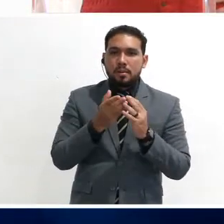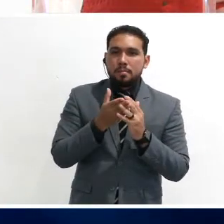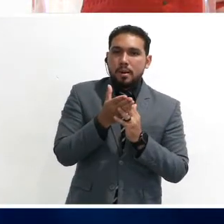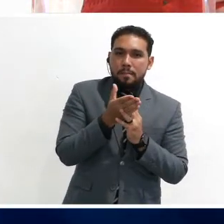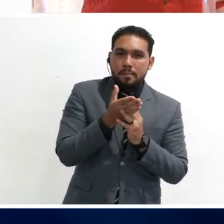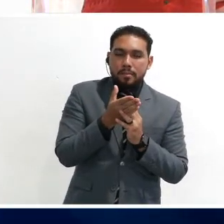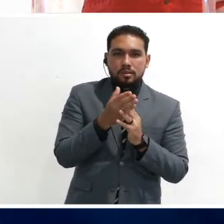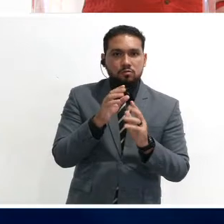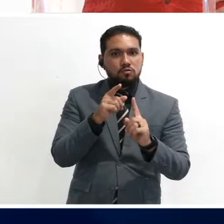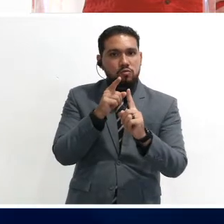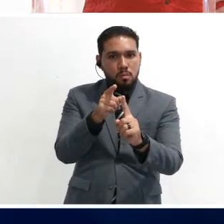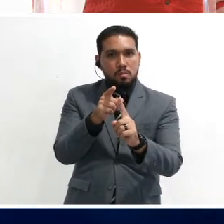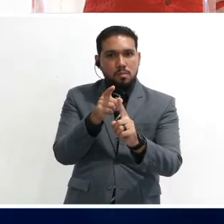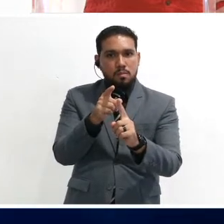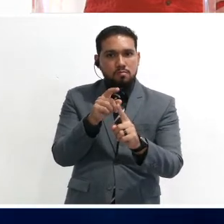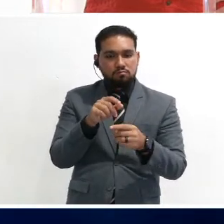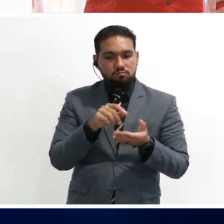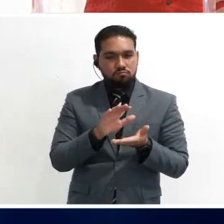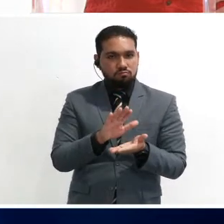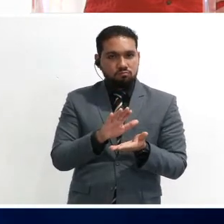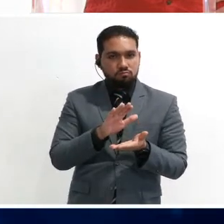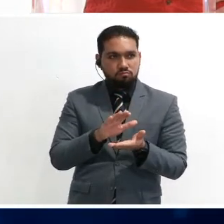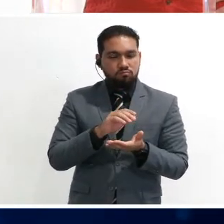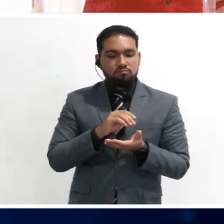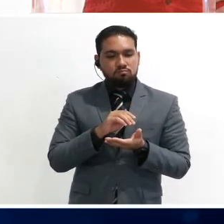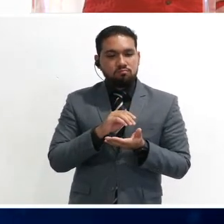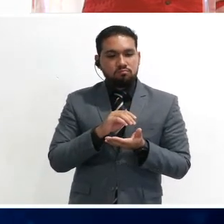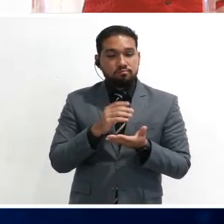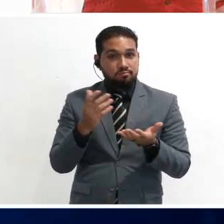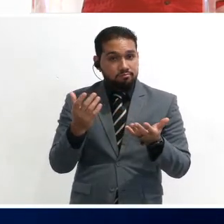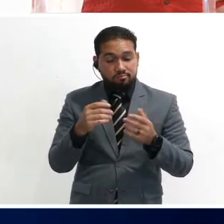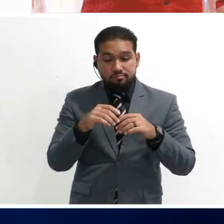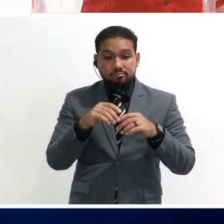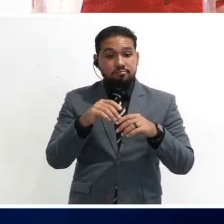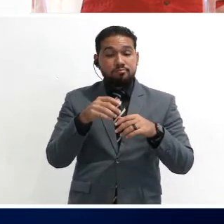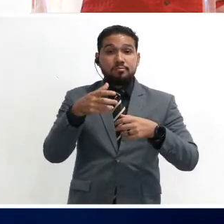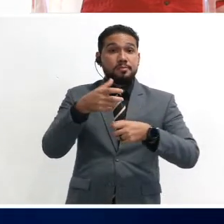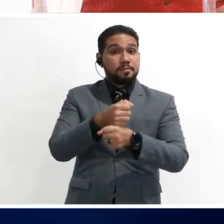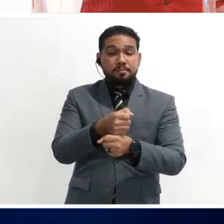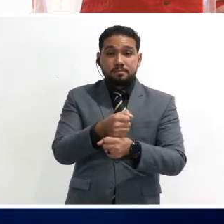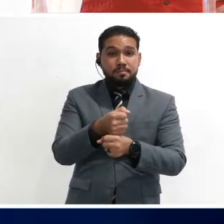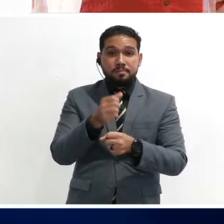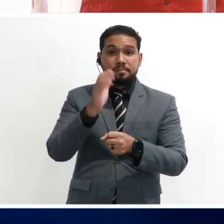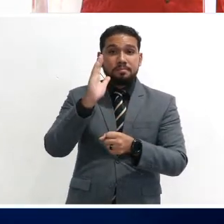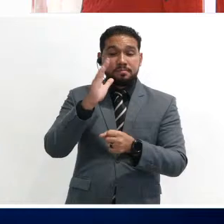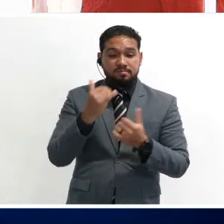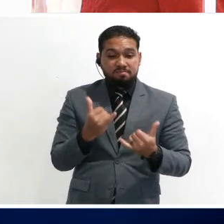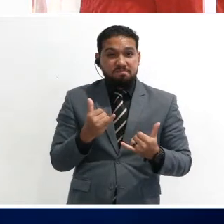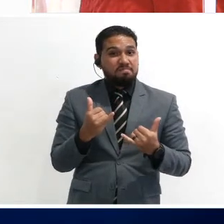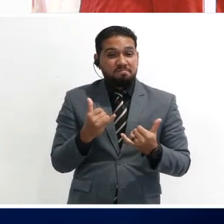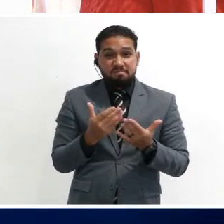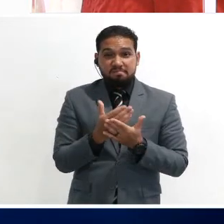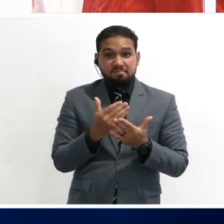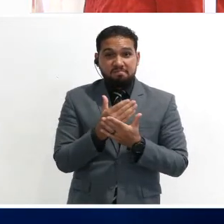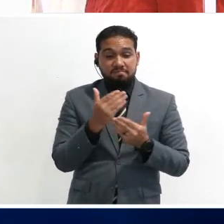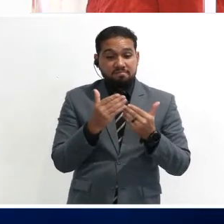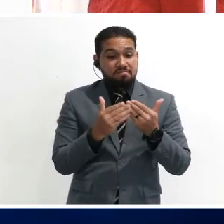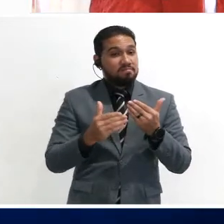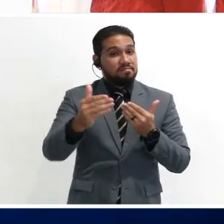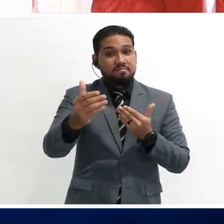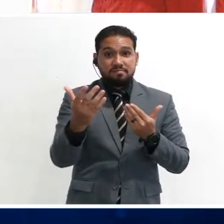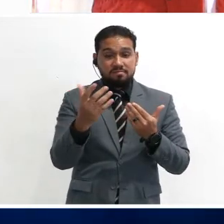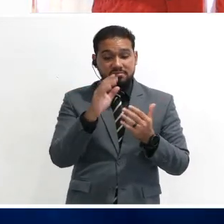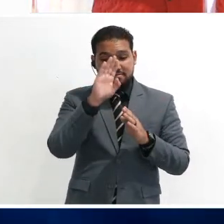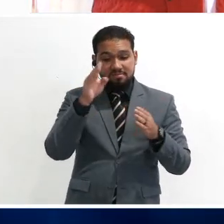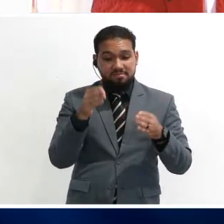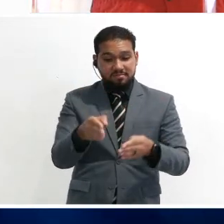back, you know, packaging today is probably as important as the wafer fabrication side. Without advanced packaging, you